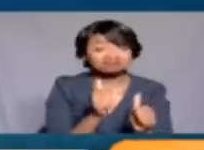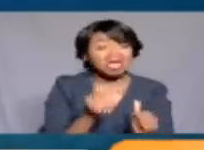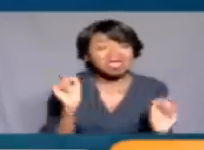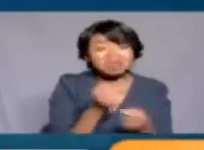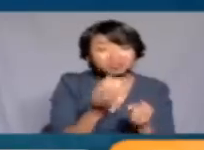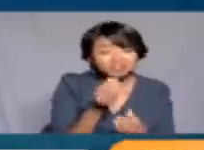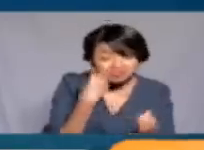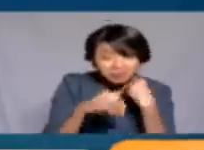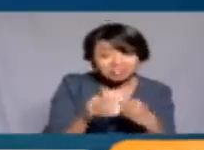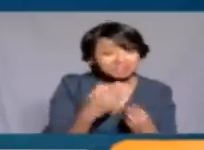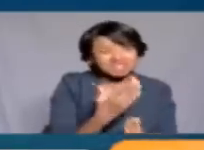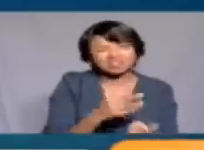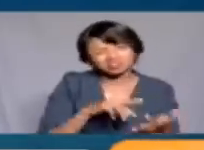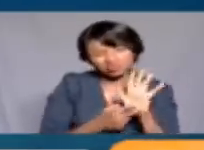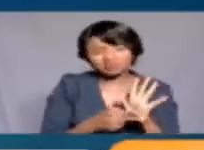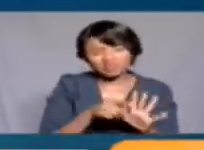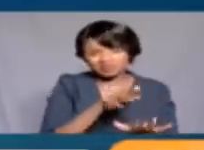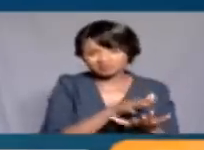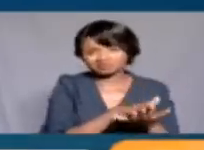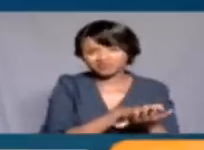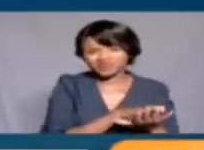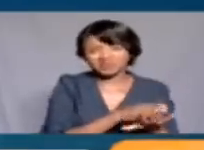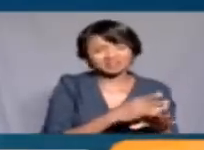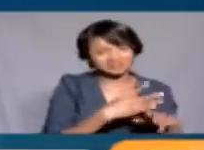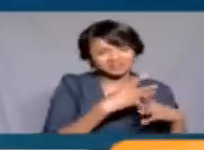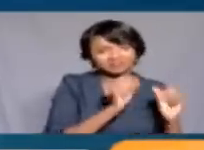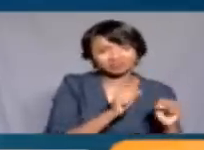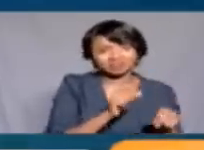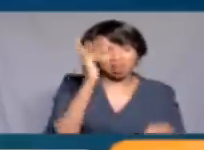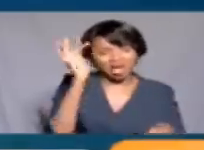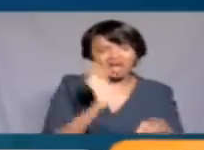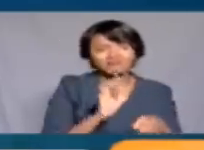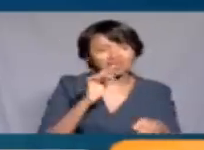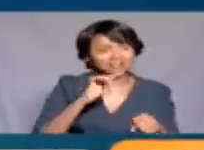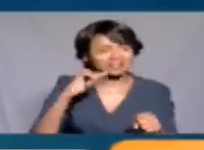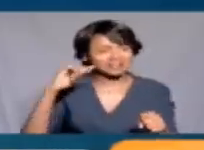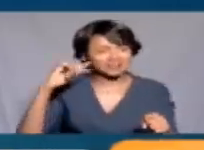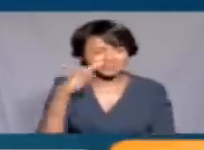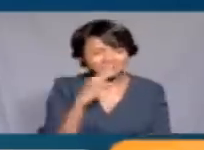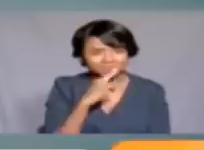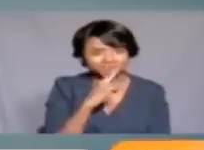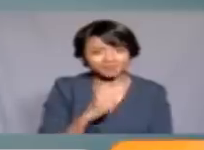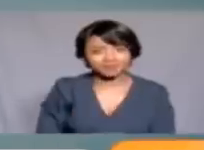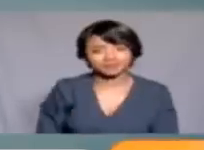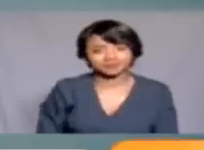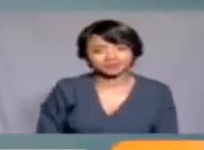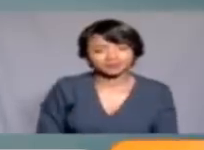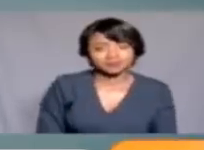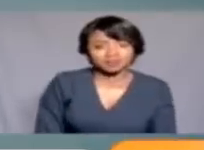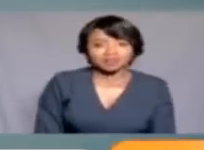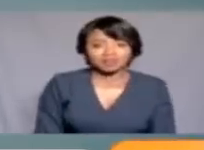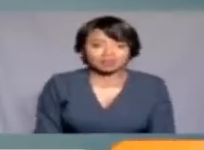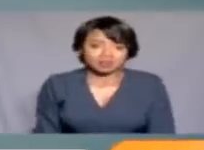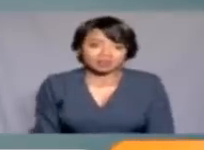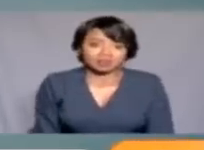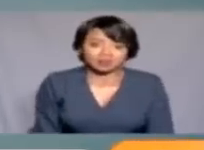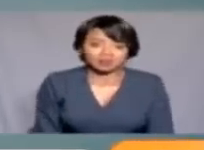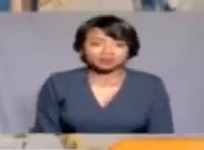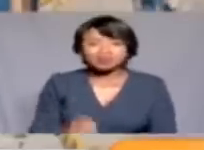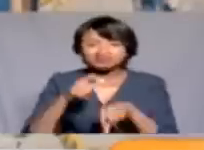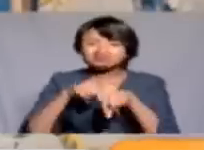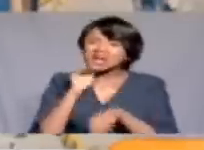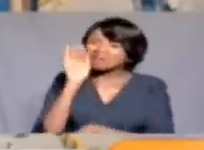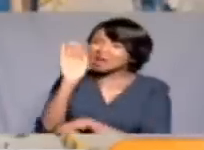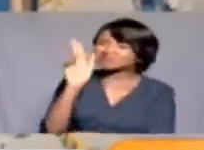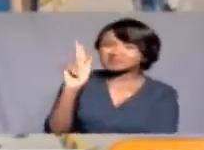they do. So it can kill a reef. It can definitely cause a huge amount of damage on the scale at which it's being done. When we asked the